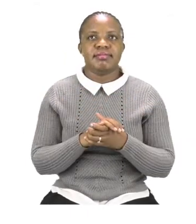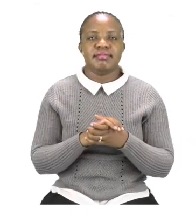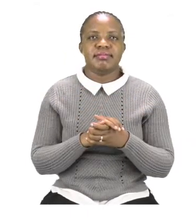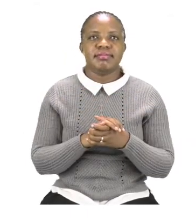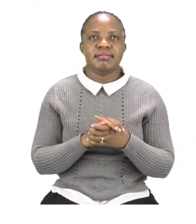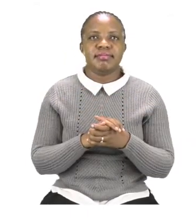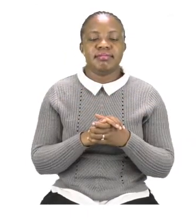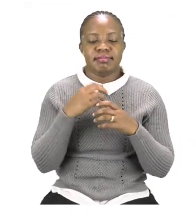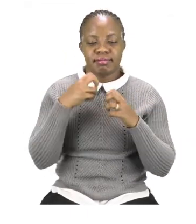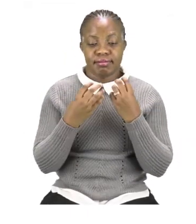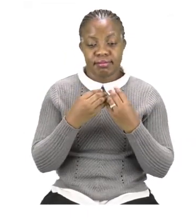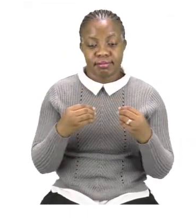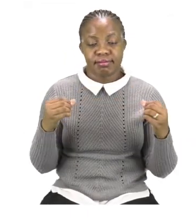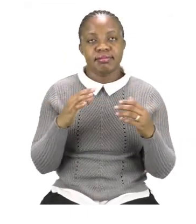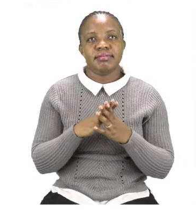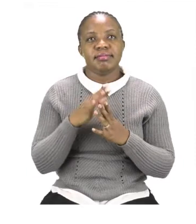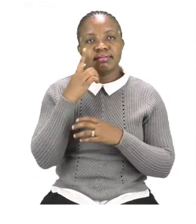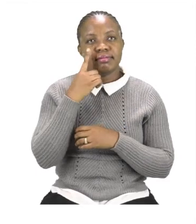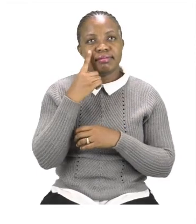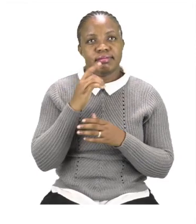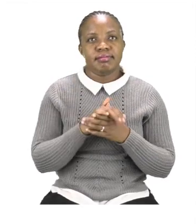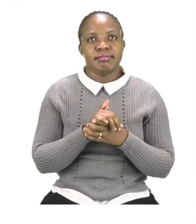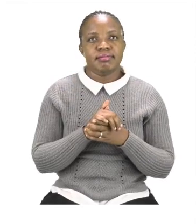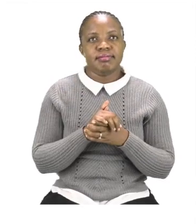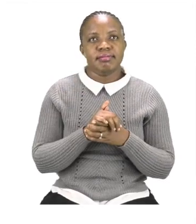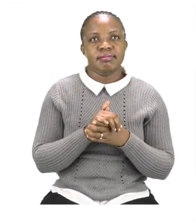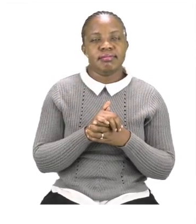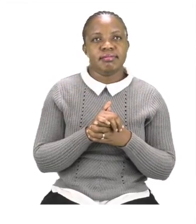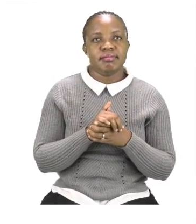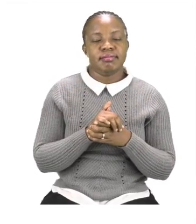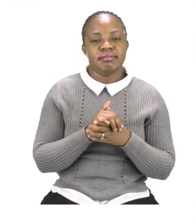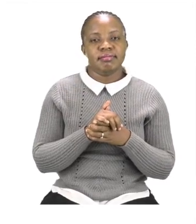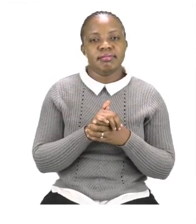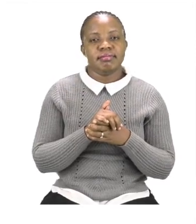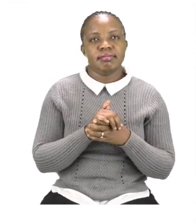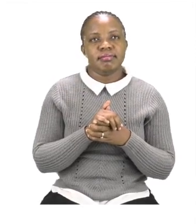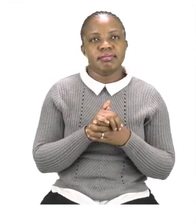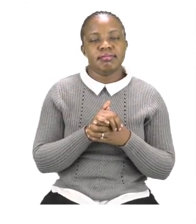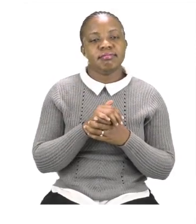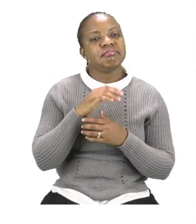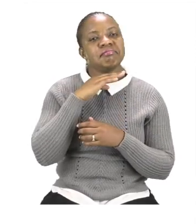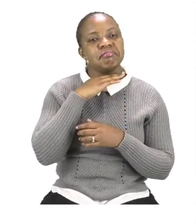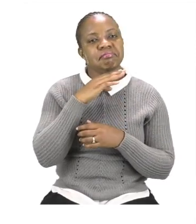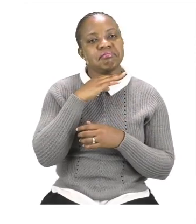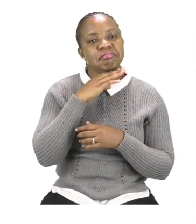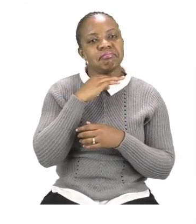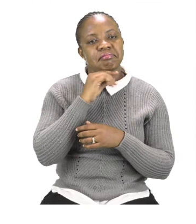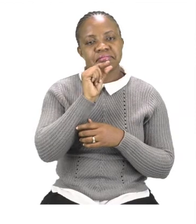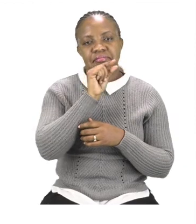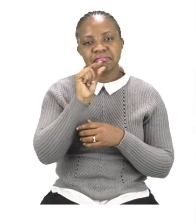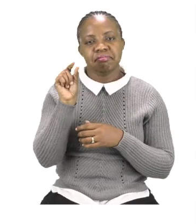the problems that we can see are there written out as stories. And it is